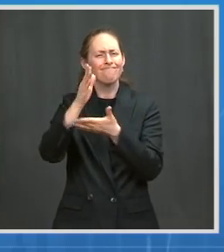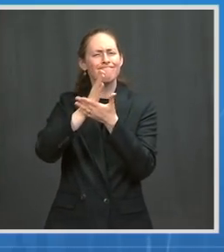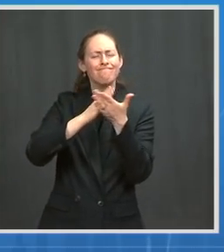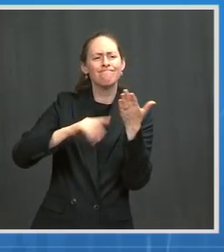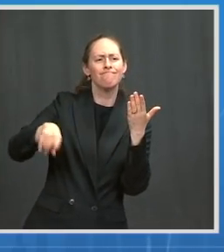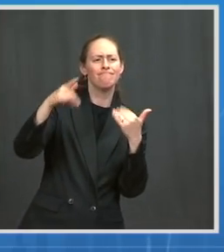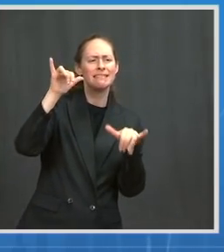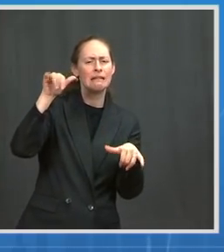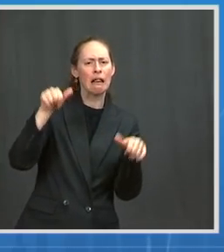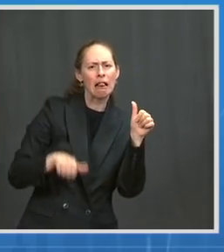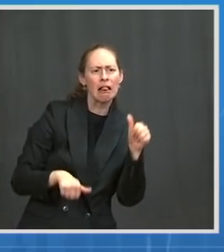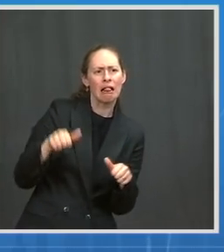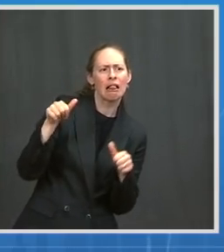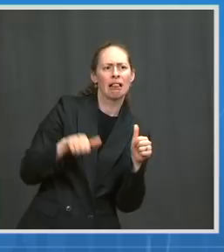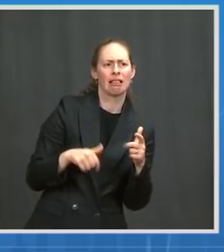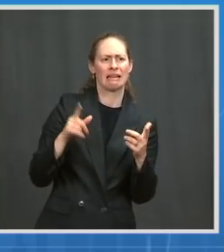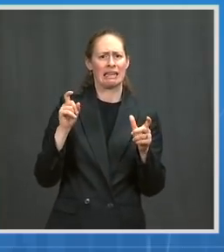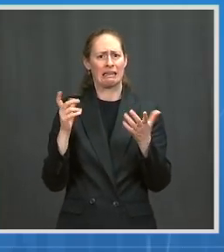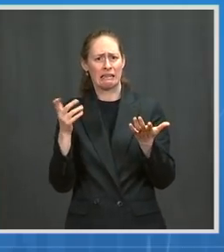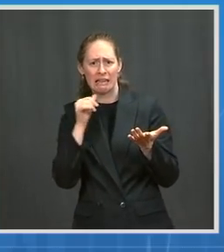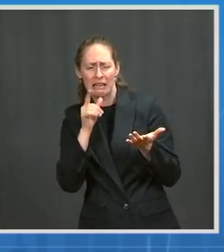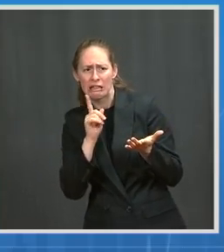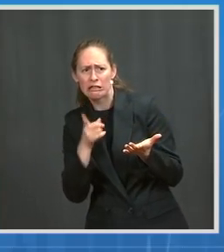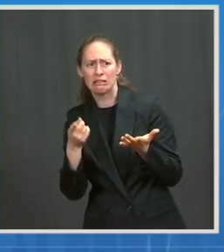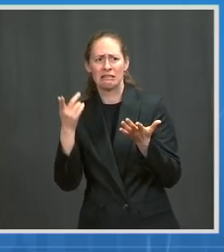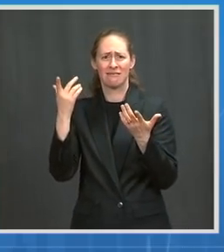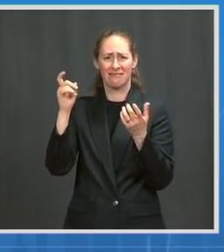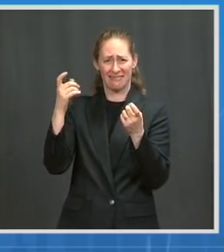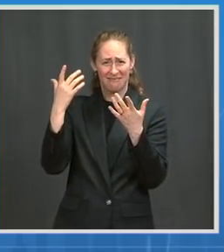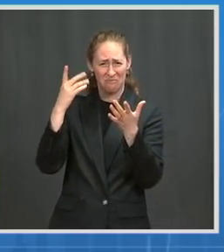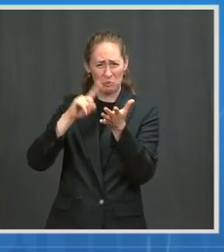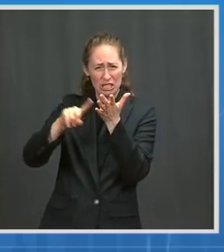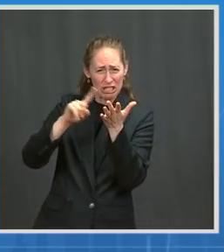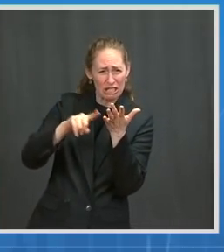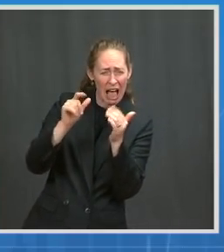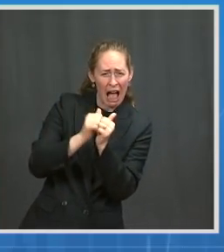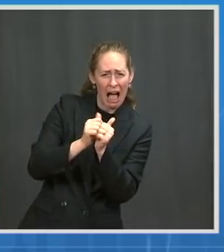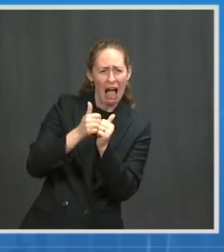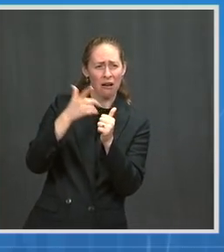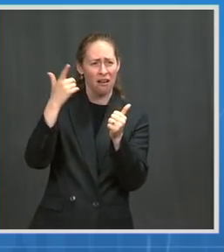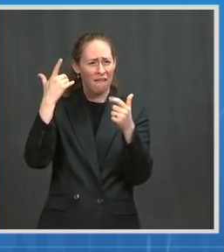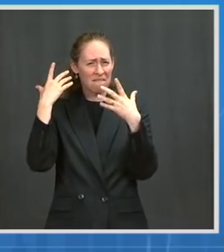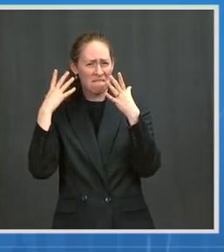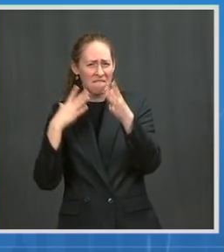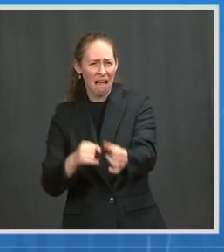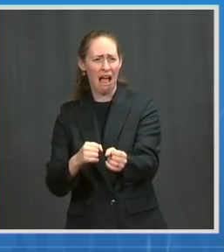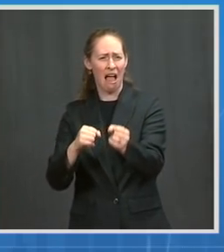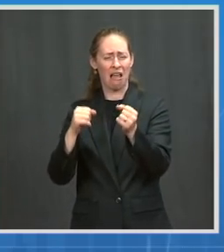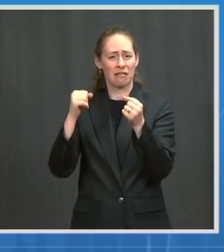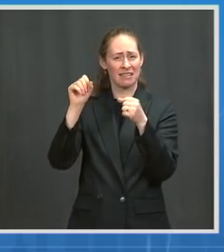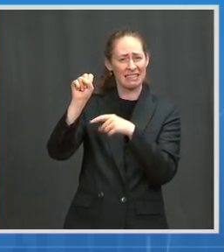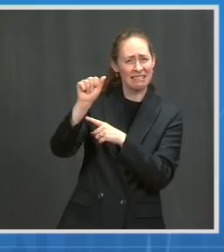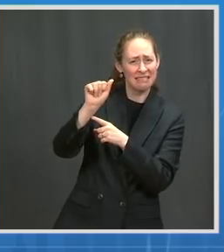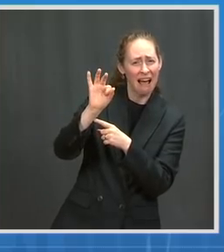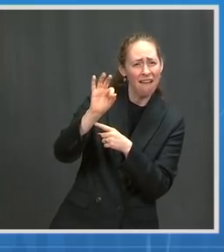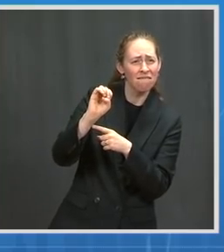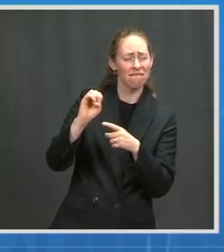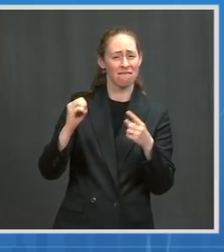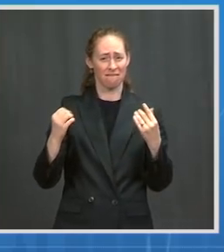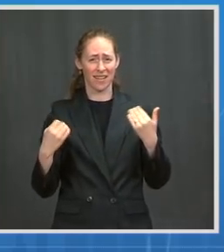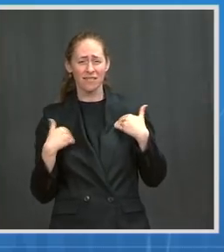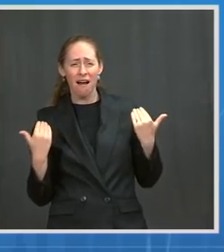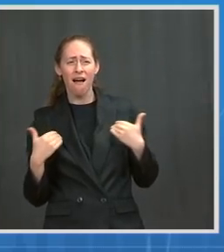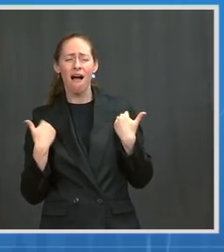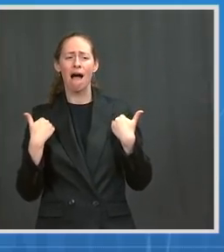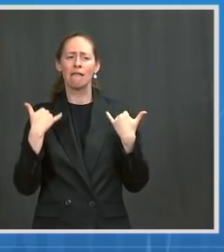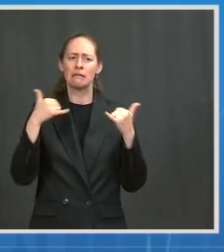the vaccines? How were they developed so quickly? How do we know they are safe, especially for adolescents and teens? Answering those